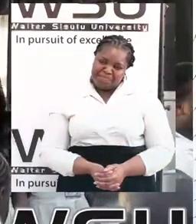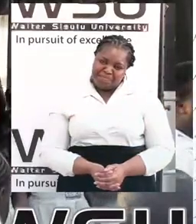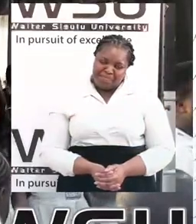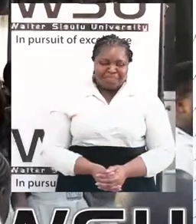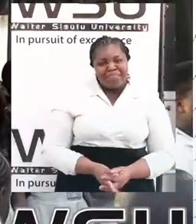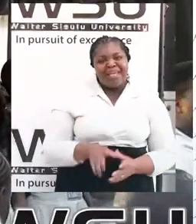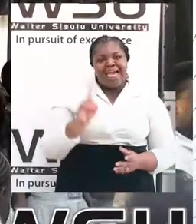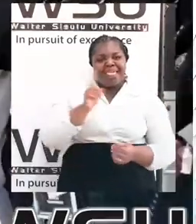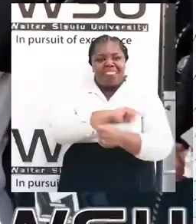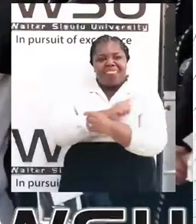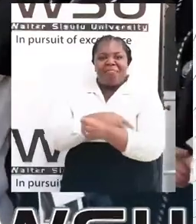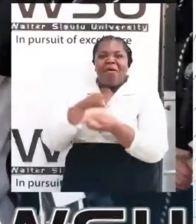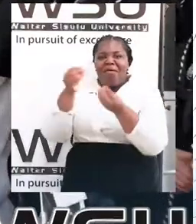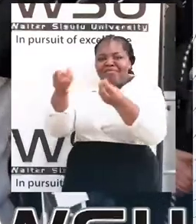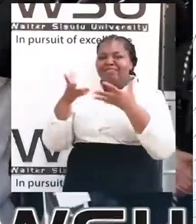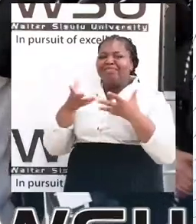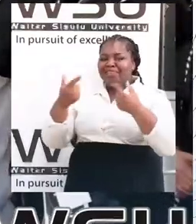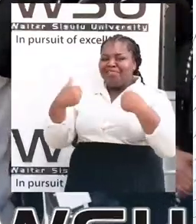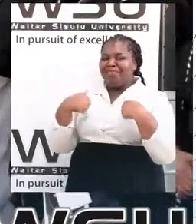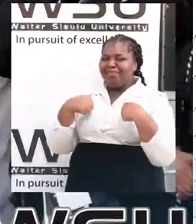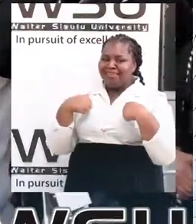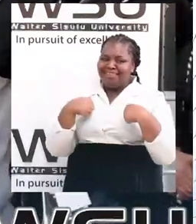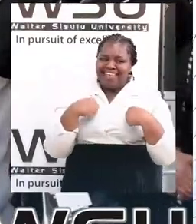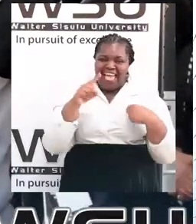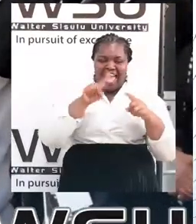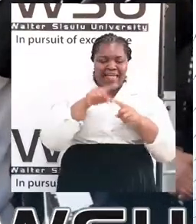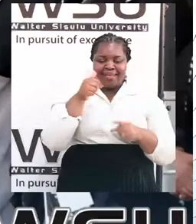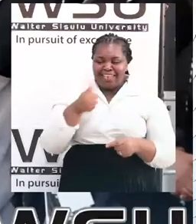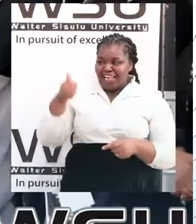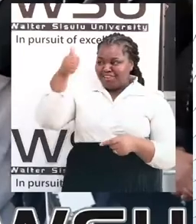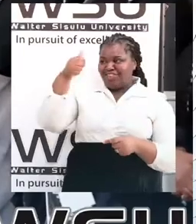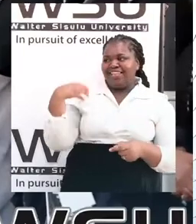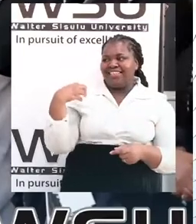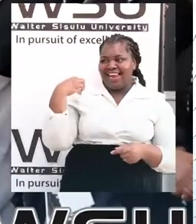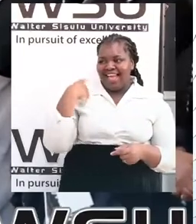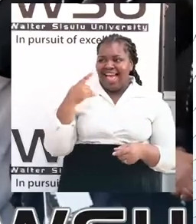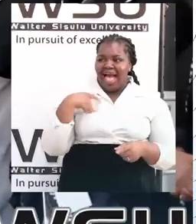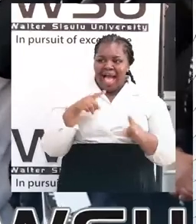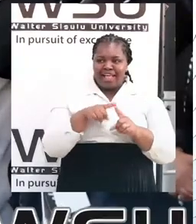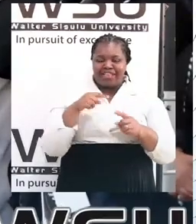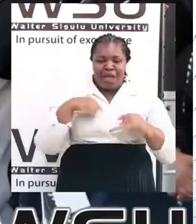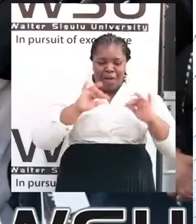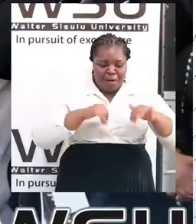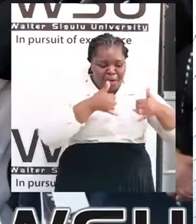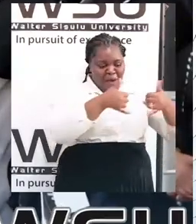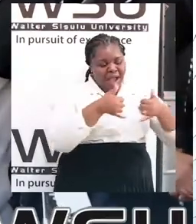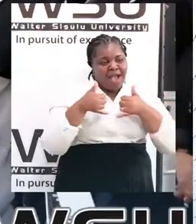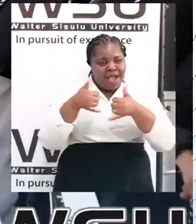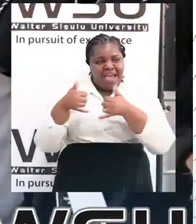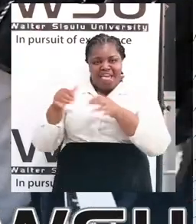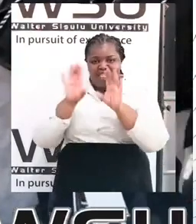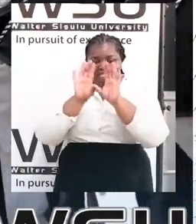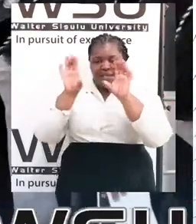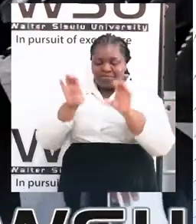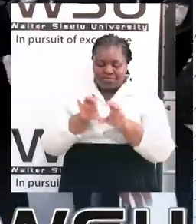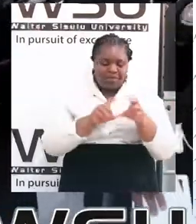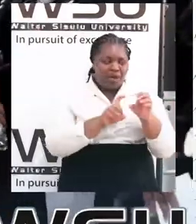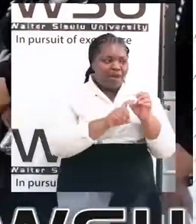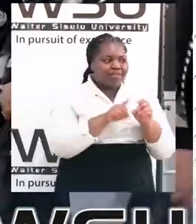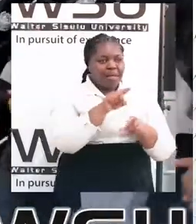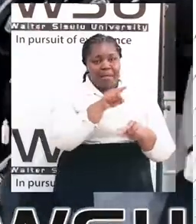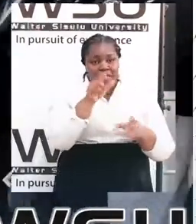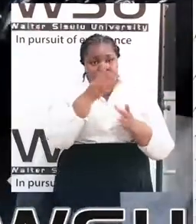By virtue of the power vested in me as the Chancellor, I also award the qualifications in